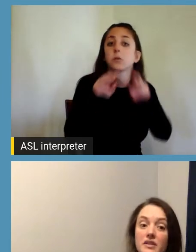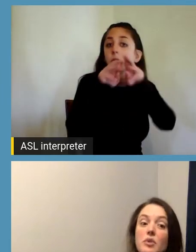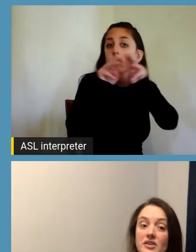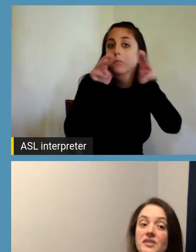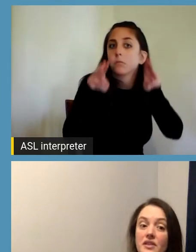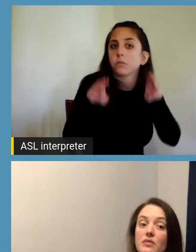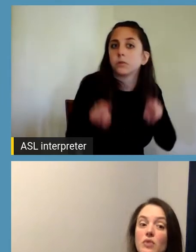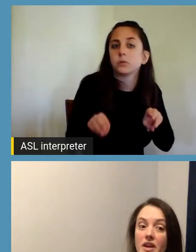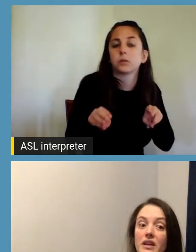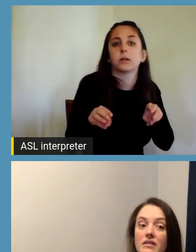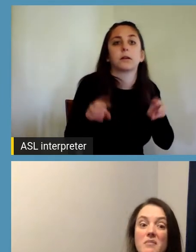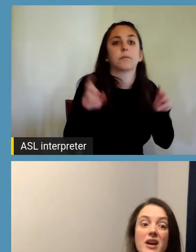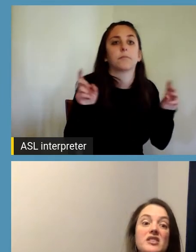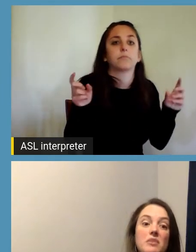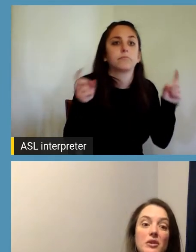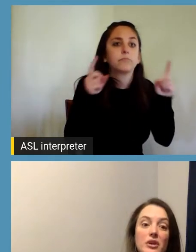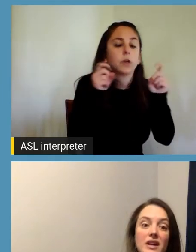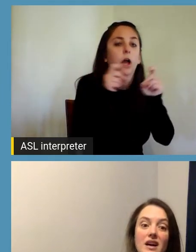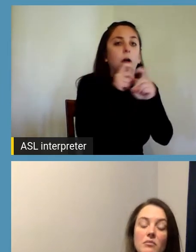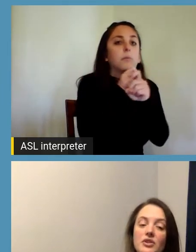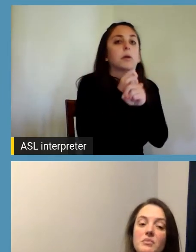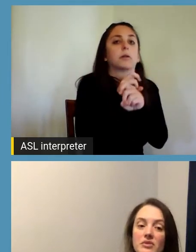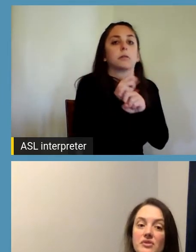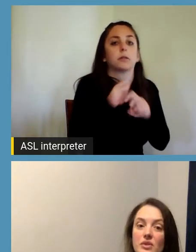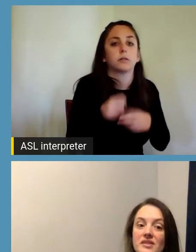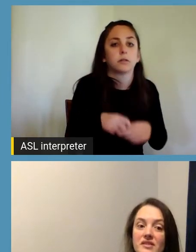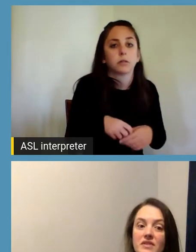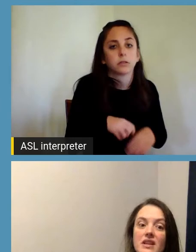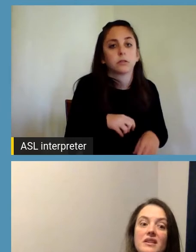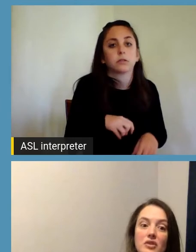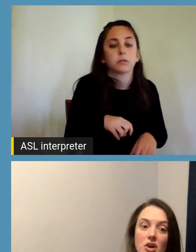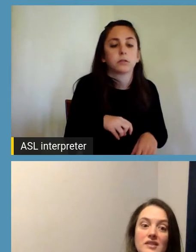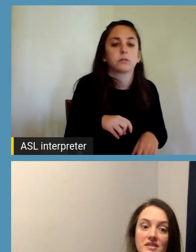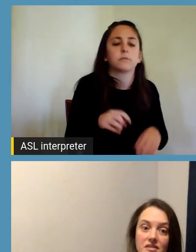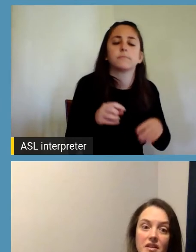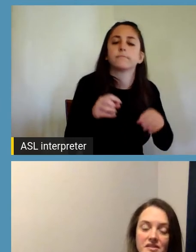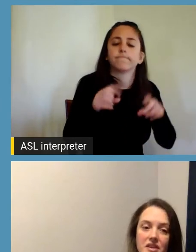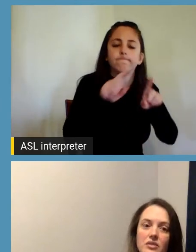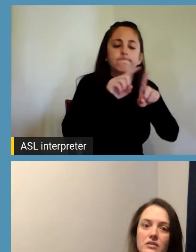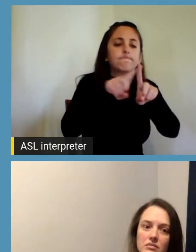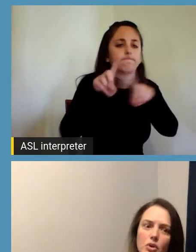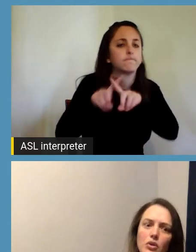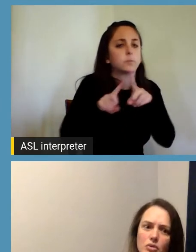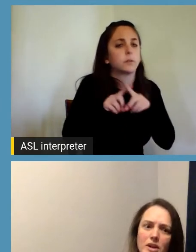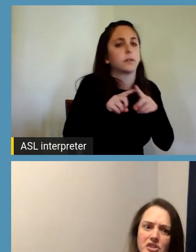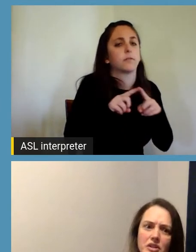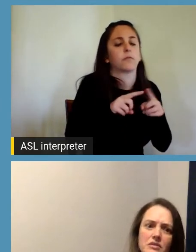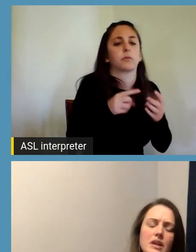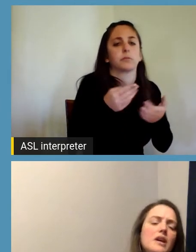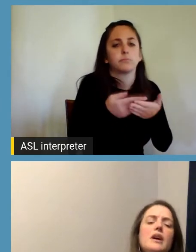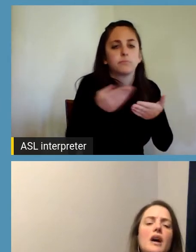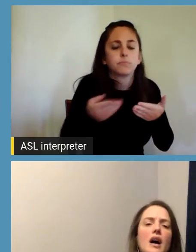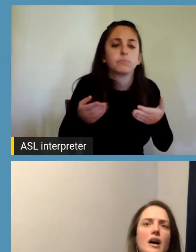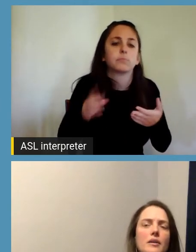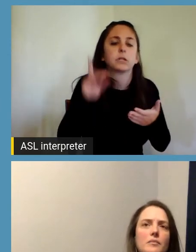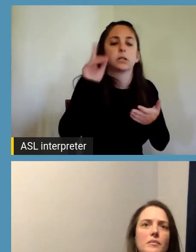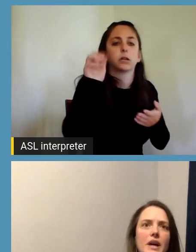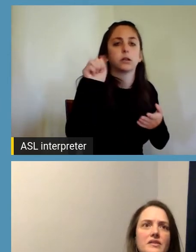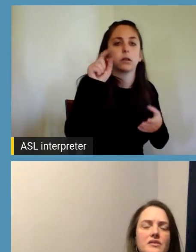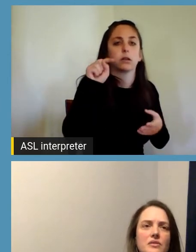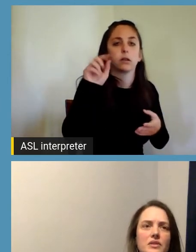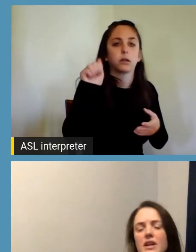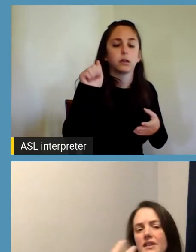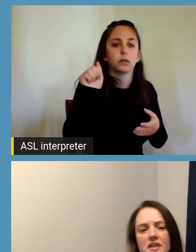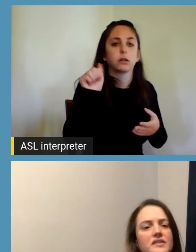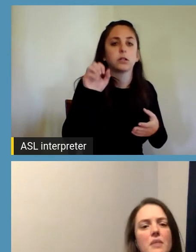data analytics projects that they're running, they may actually be looking at multiple sources of data across a single goal question.